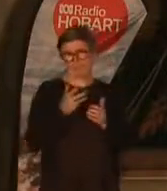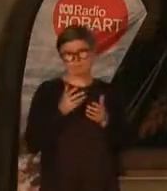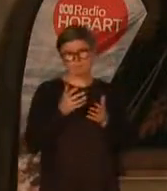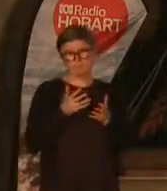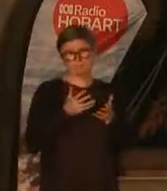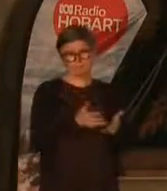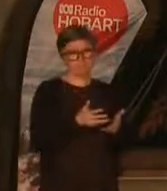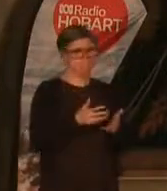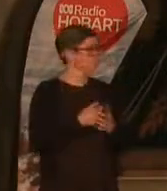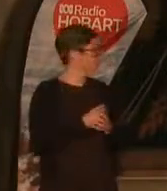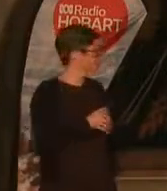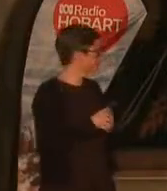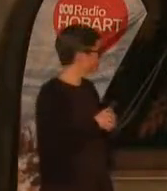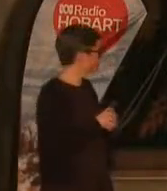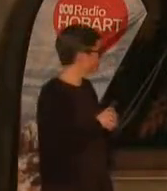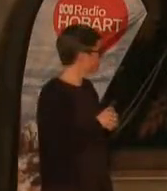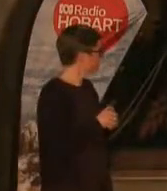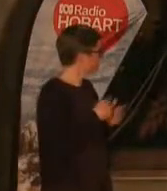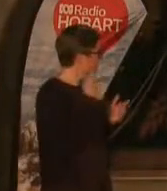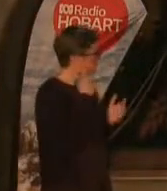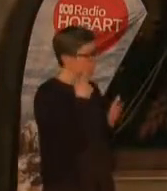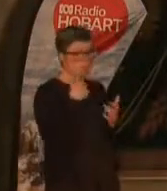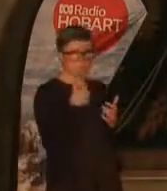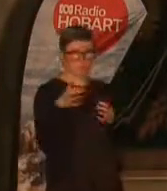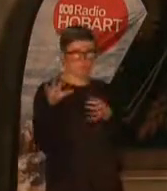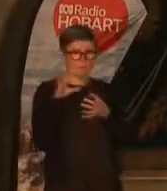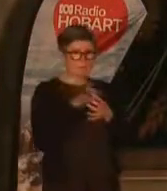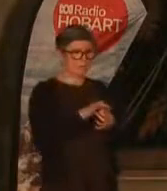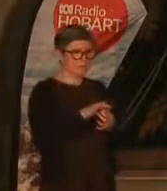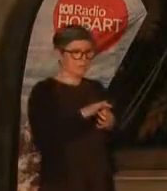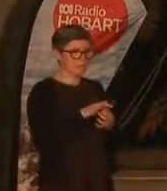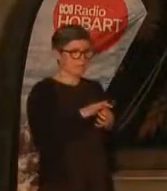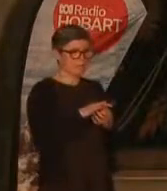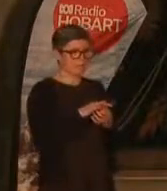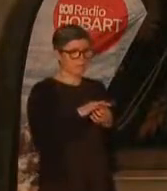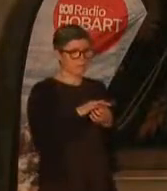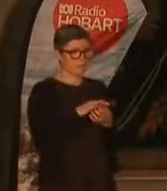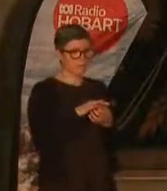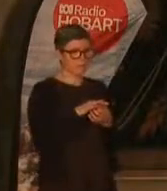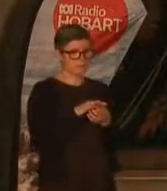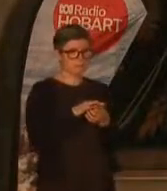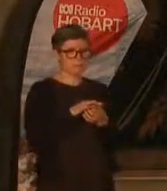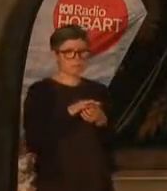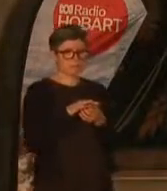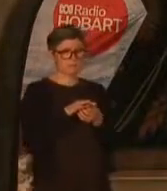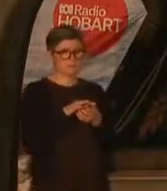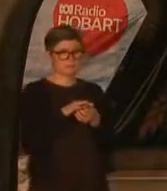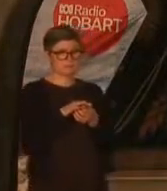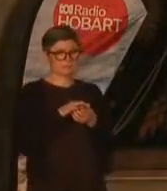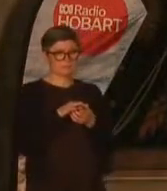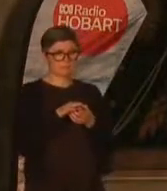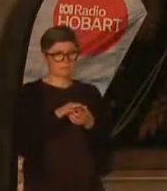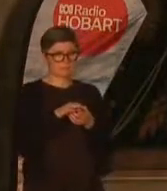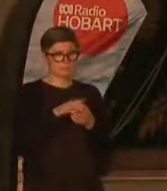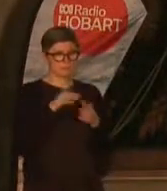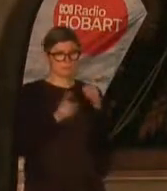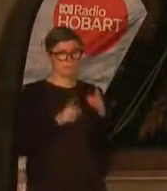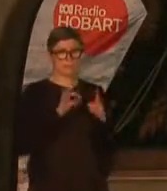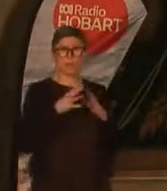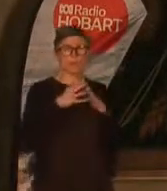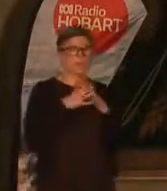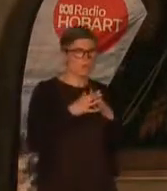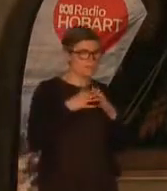I think that leads really well into this idea. Often I don't think that there's much point trying to validate or prove our knowledge is